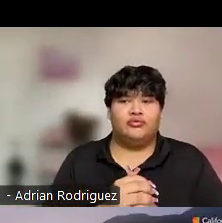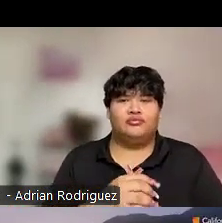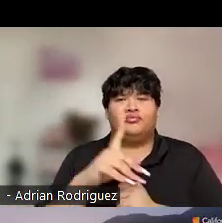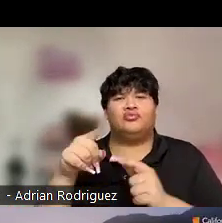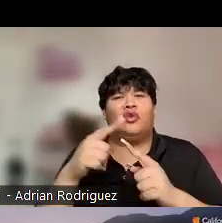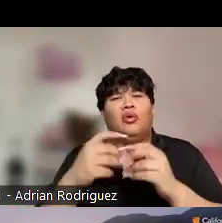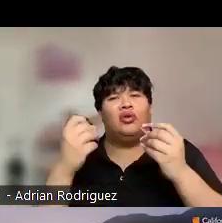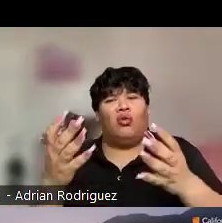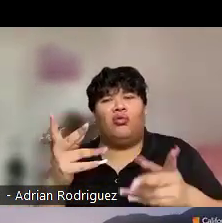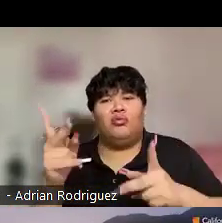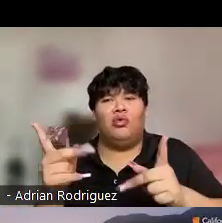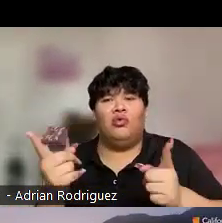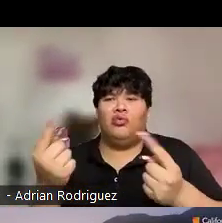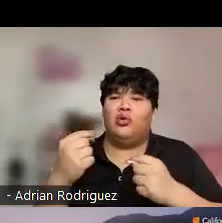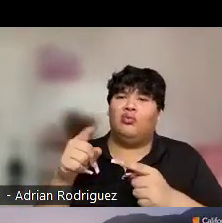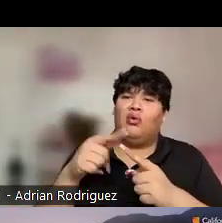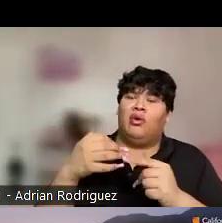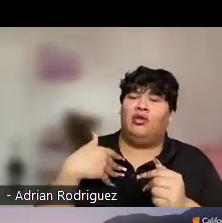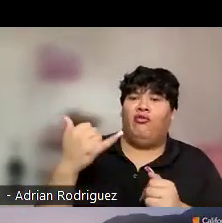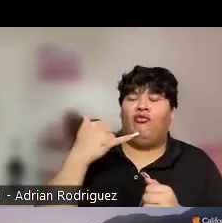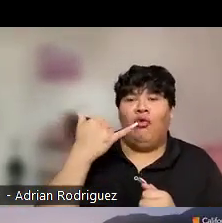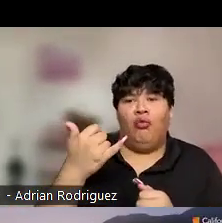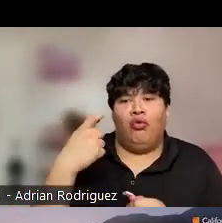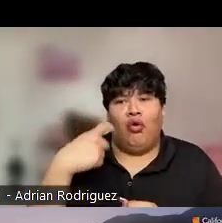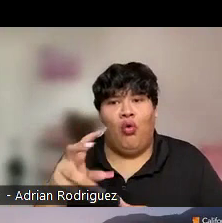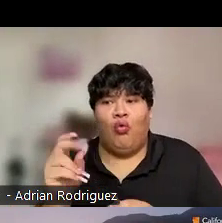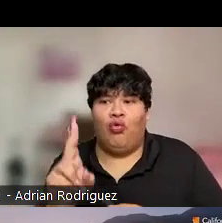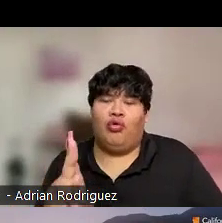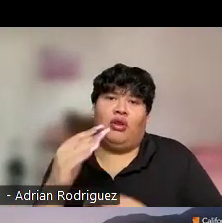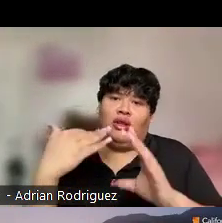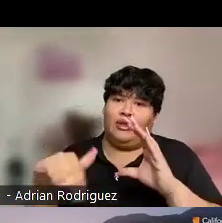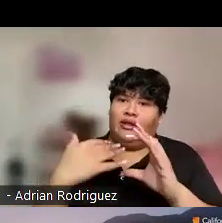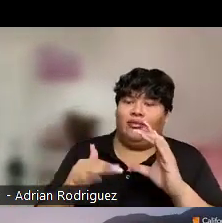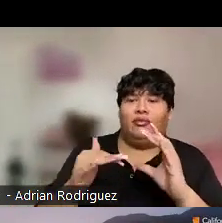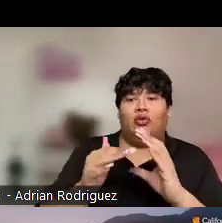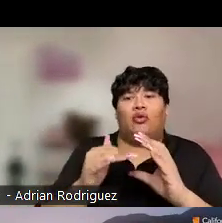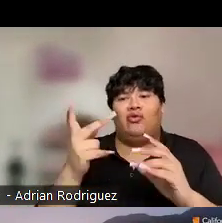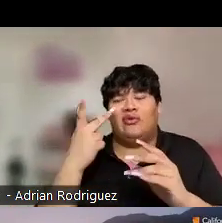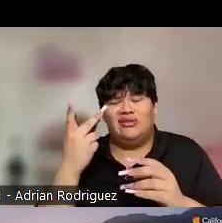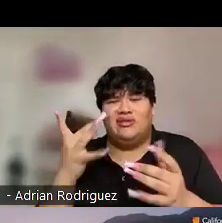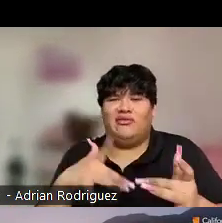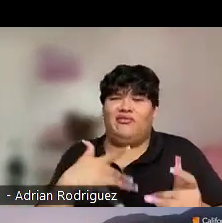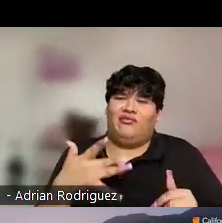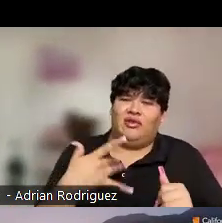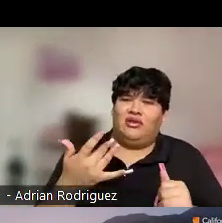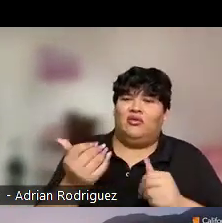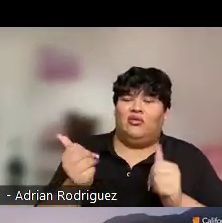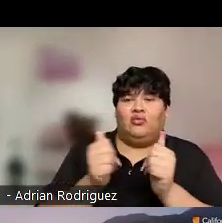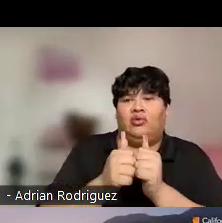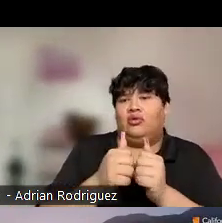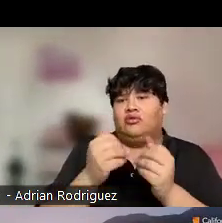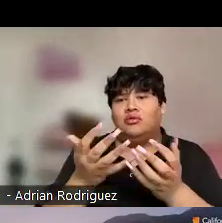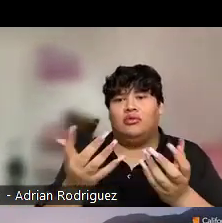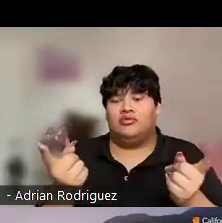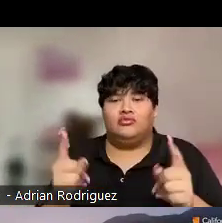lot of folks come to us, or when we get the phone call or the email, they're often dealing with, something that's